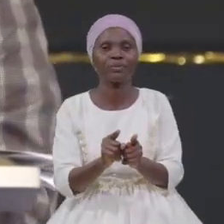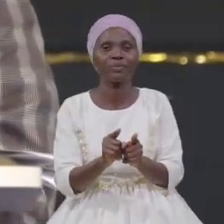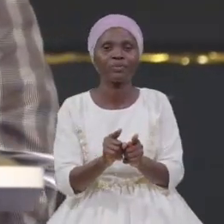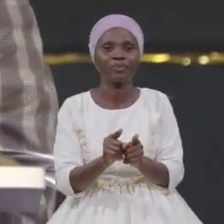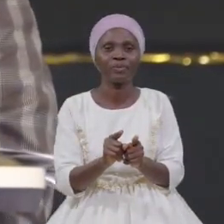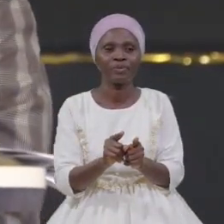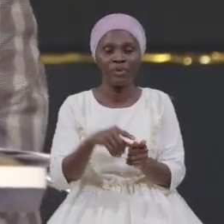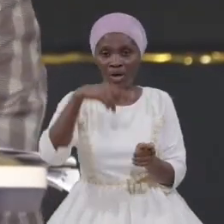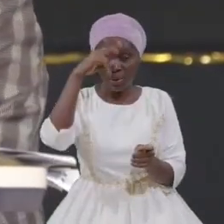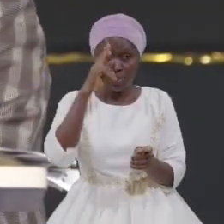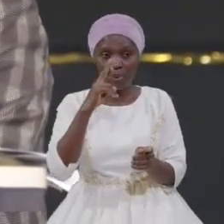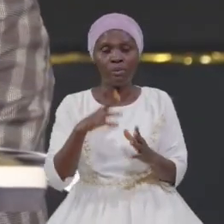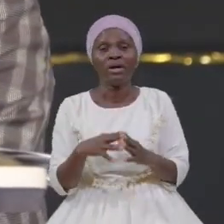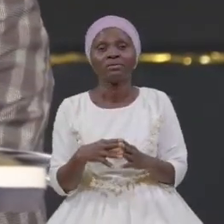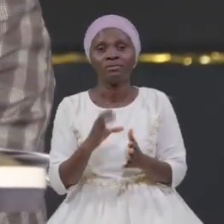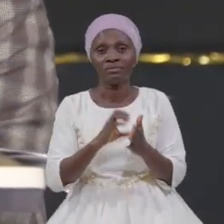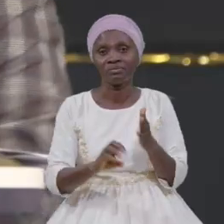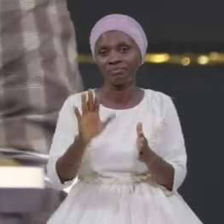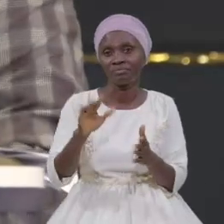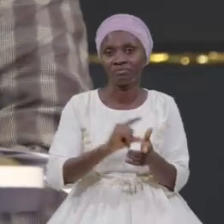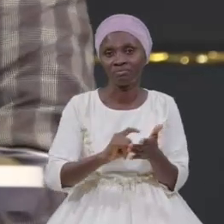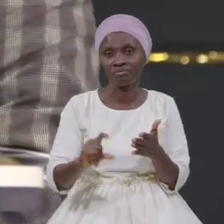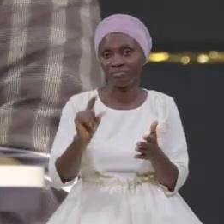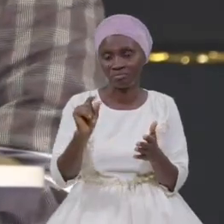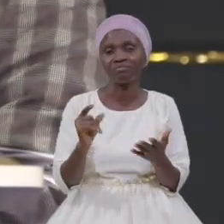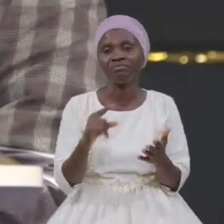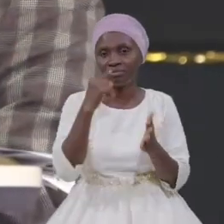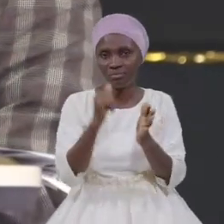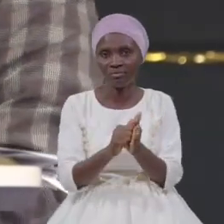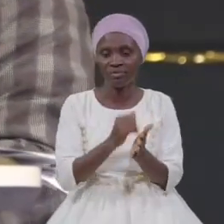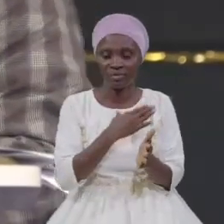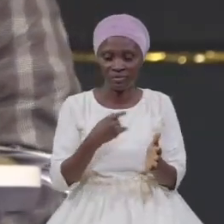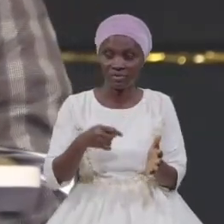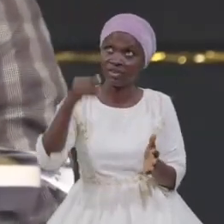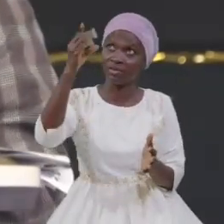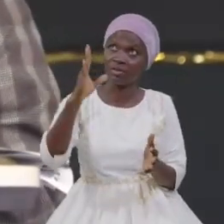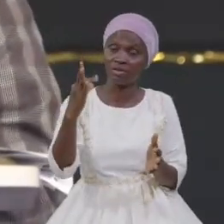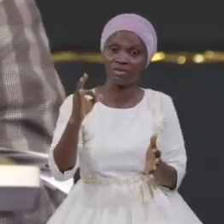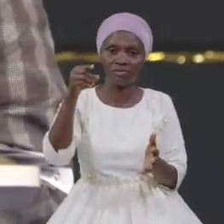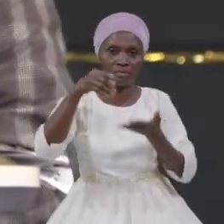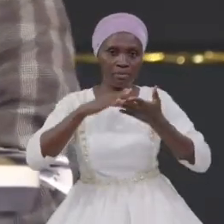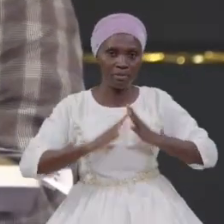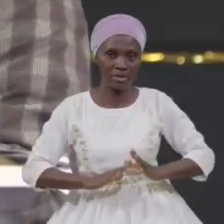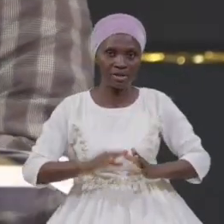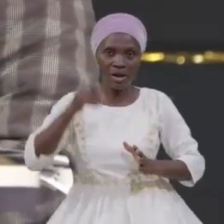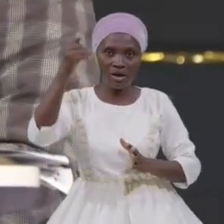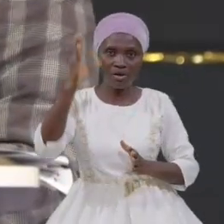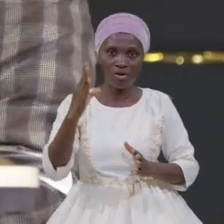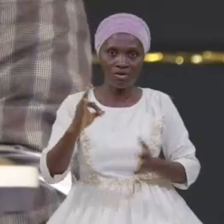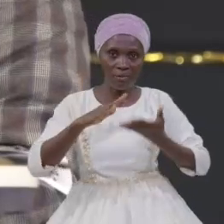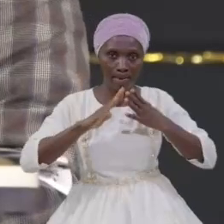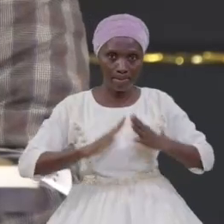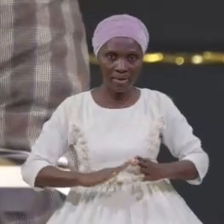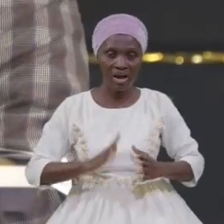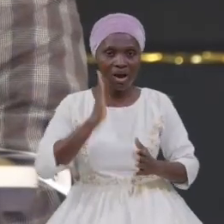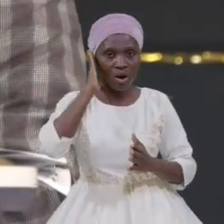says, and the God of peace, the God of peace, shall bruise